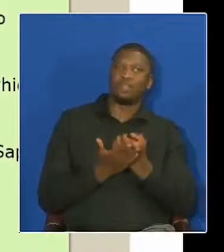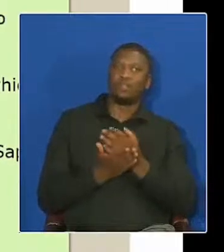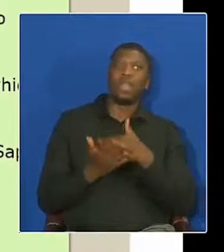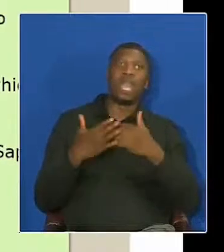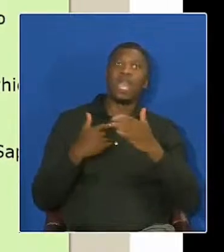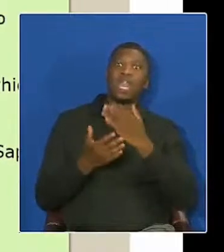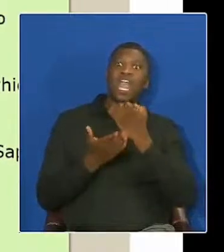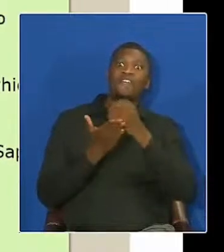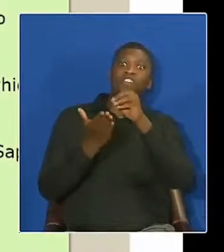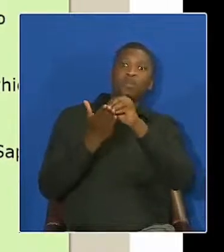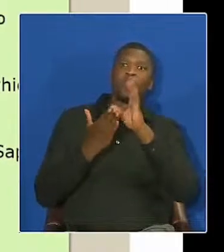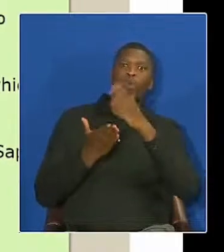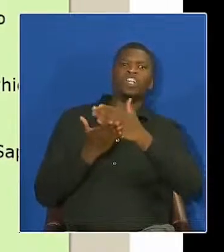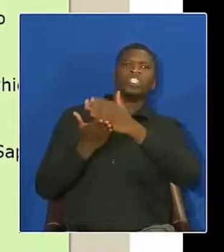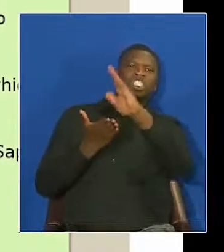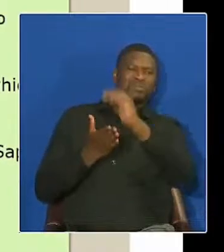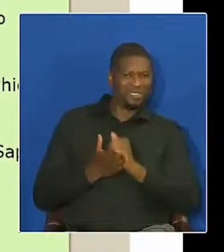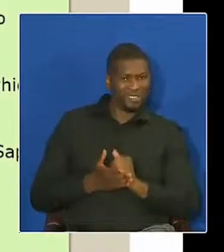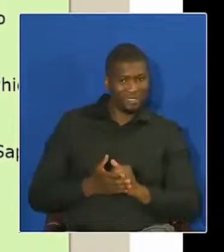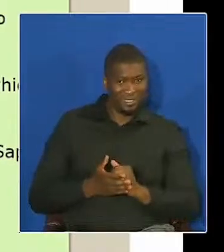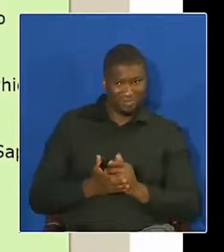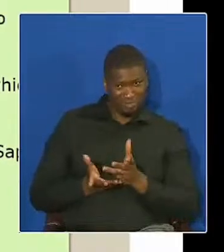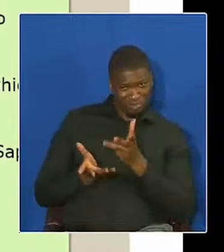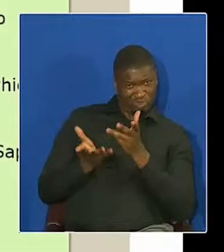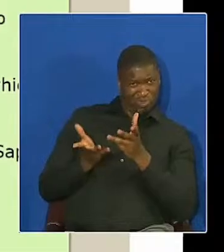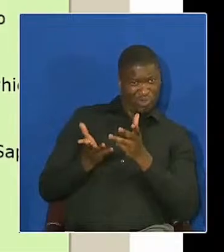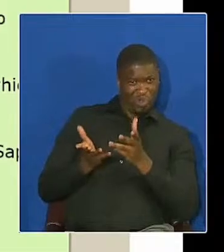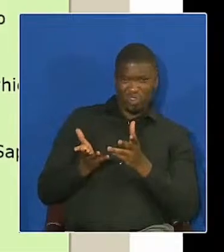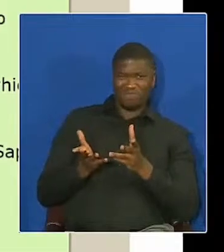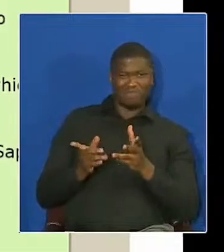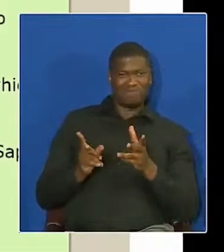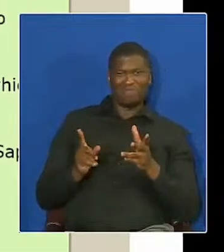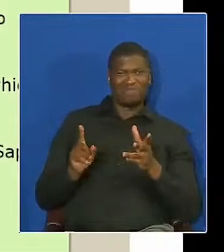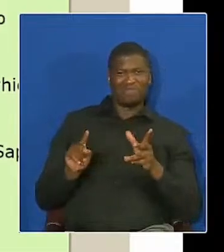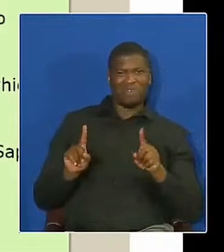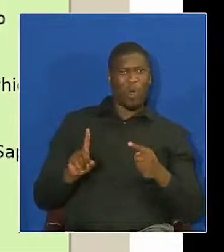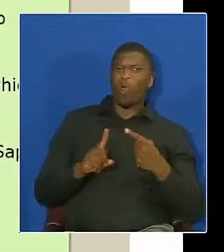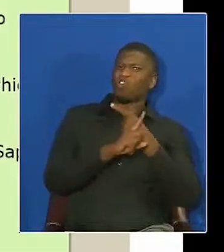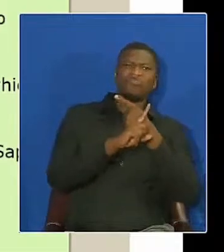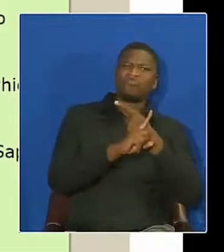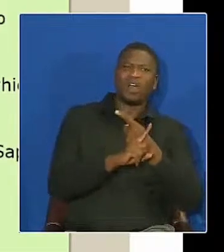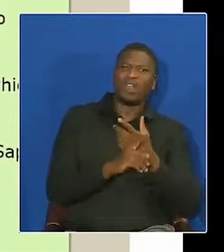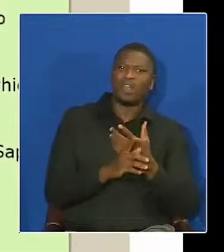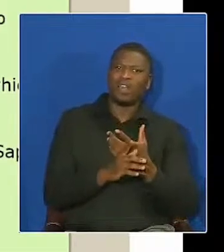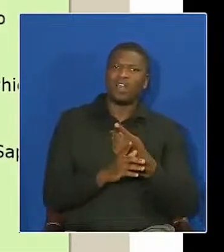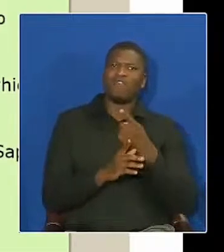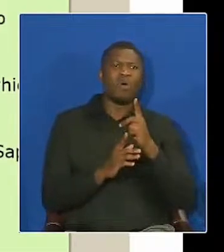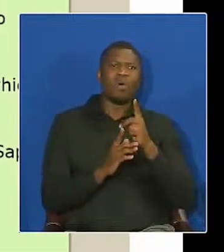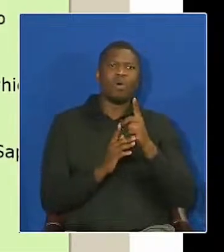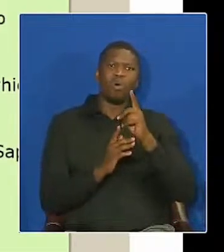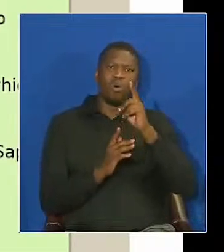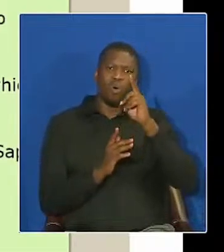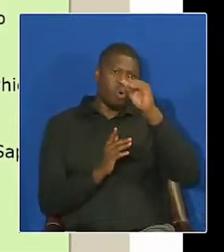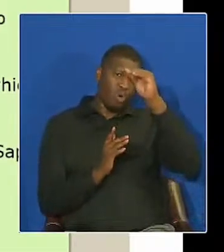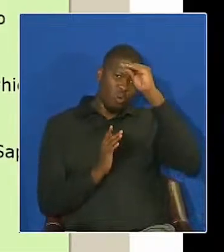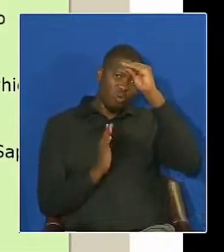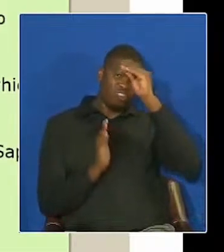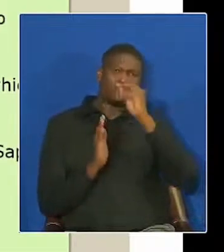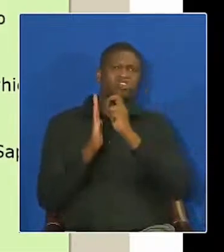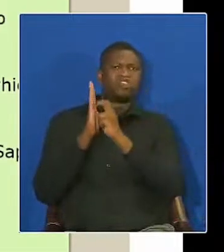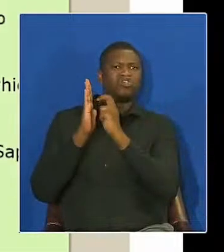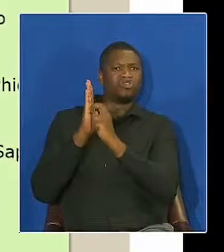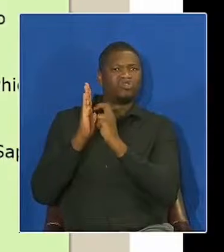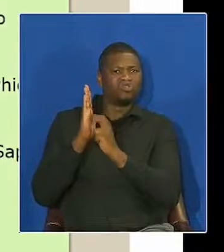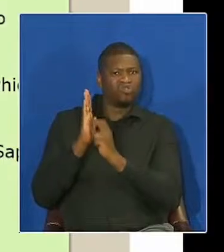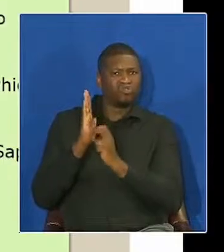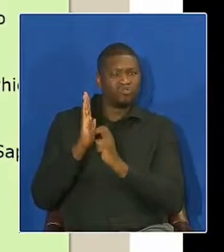dismissed, which is totally contrary to the police regulations. And then